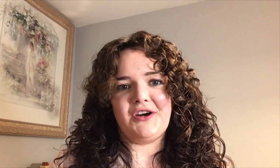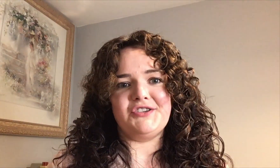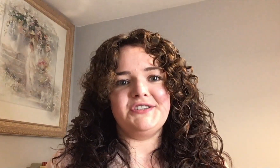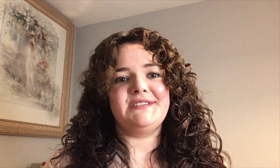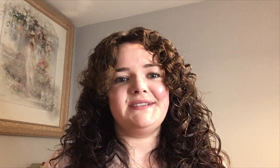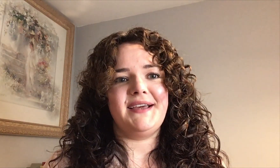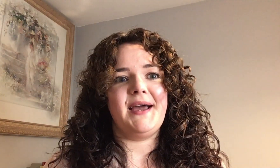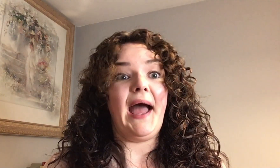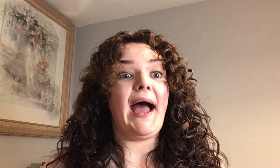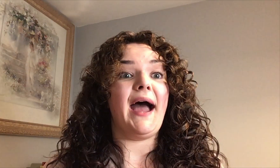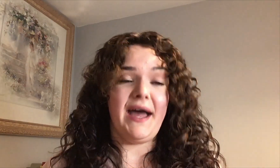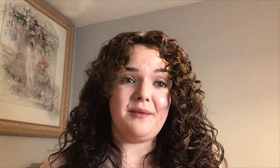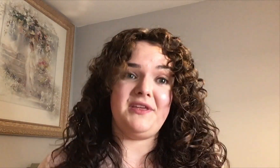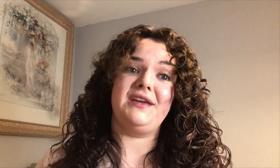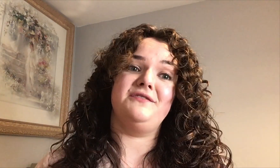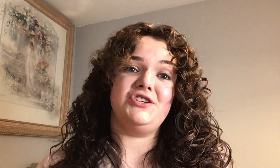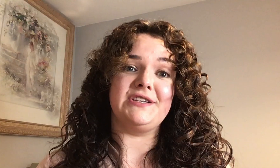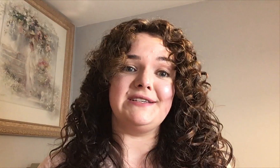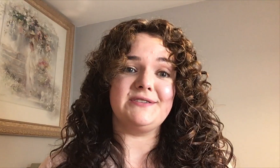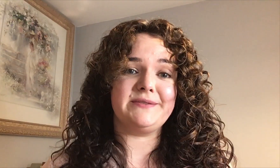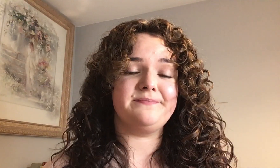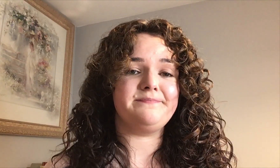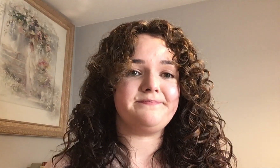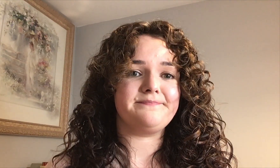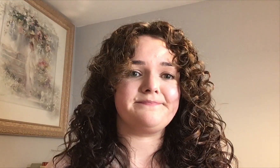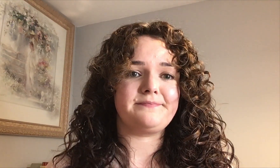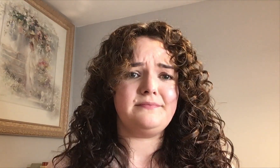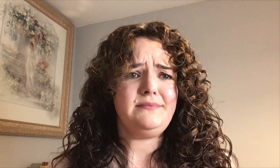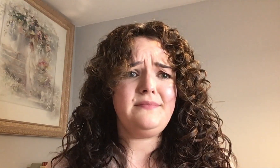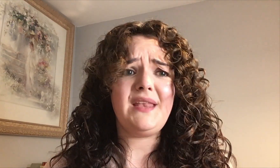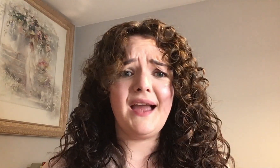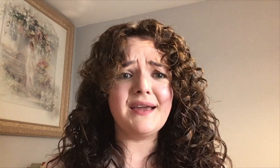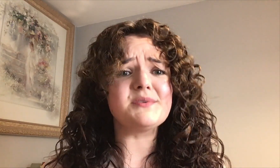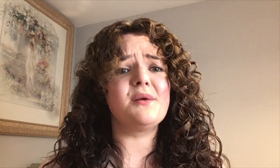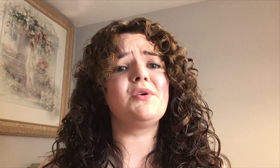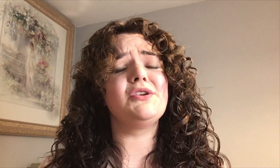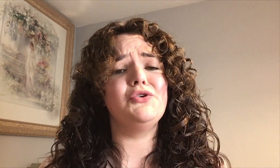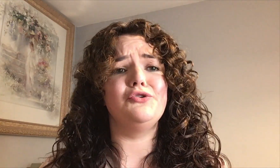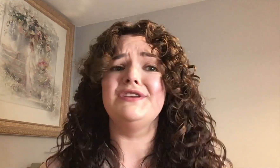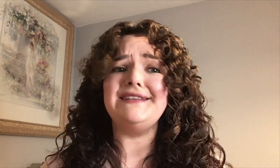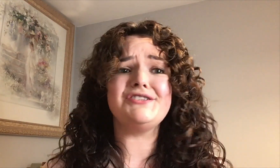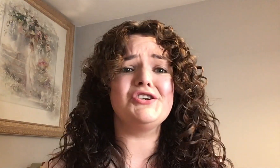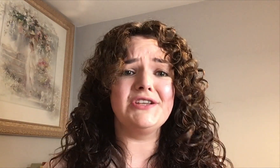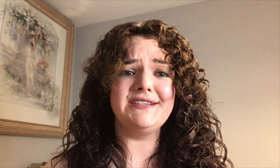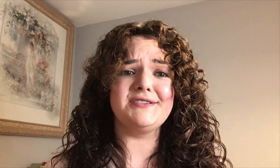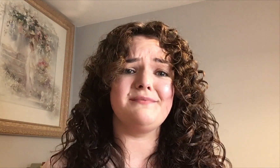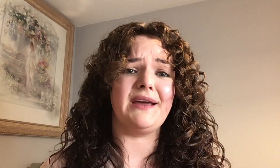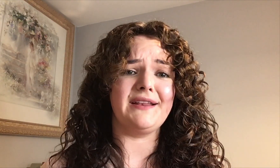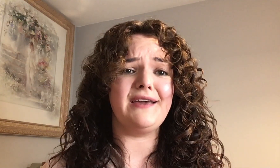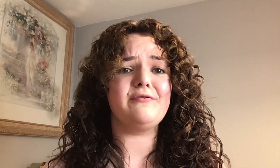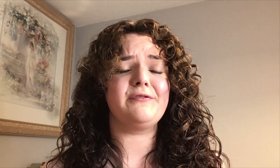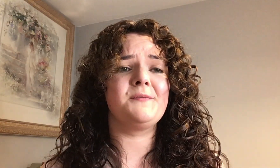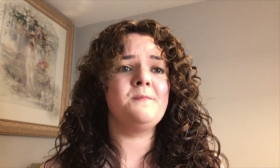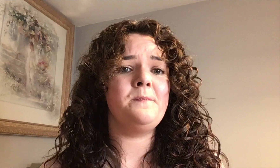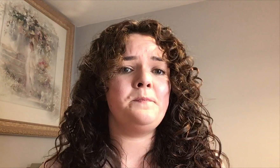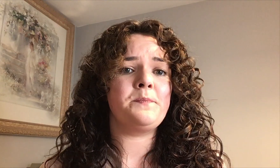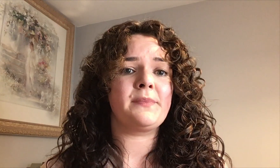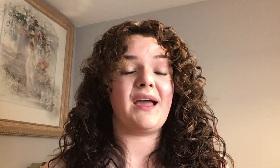Thinking of encouragers, I am thinking of cheerleaders. I am someone who needs cheerleaders in my